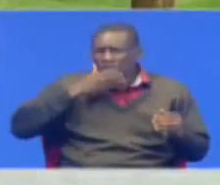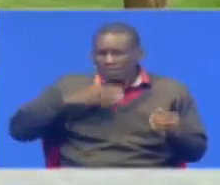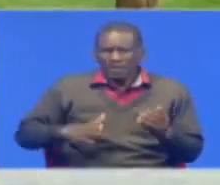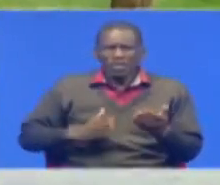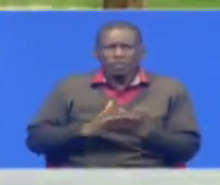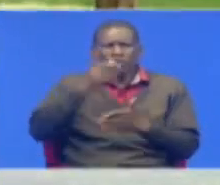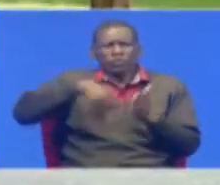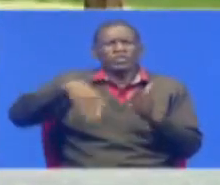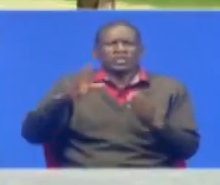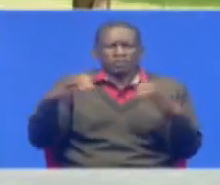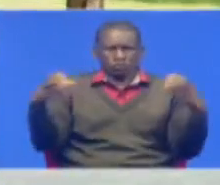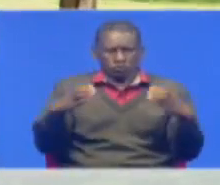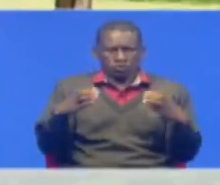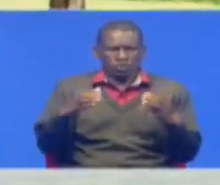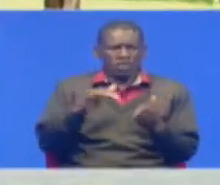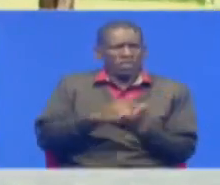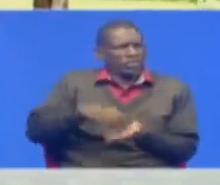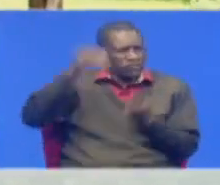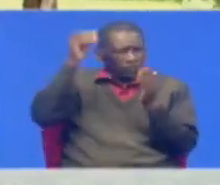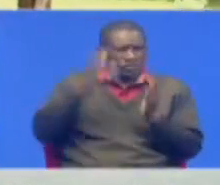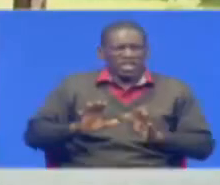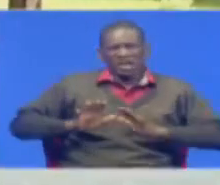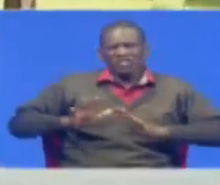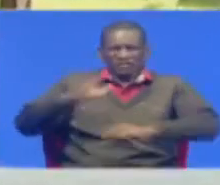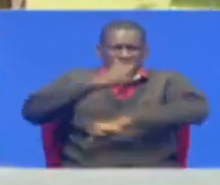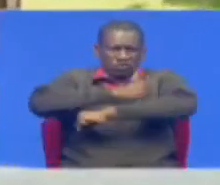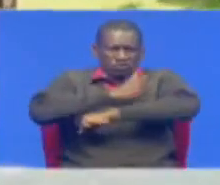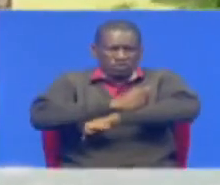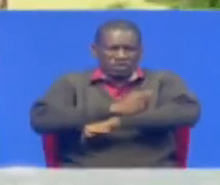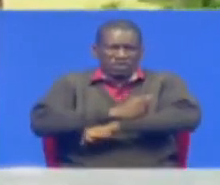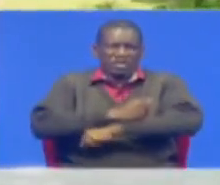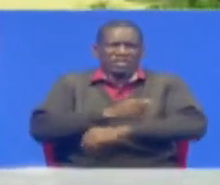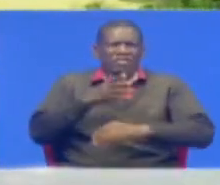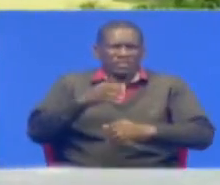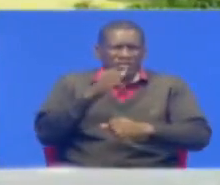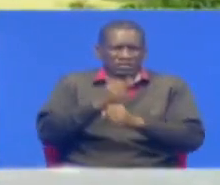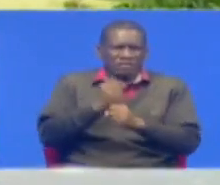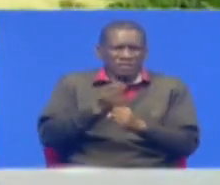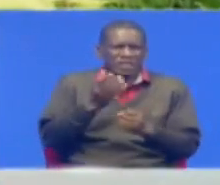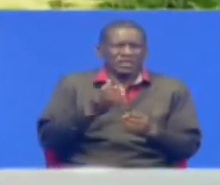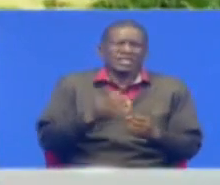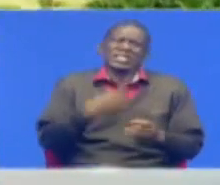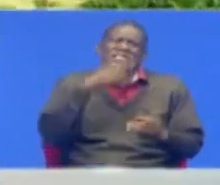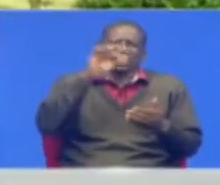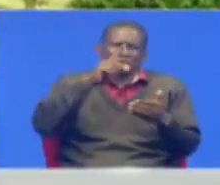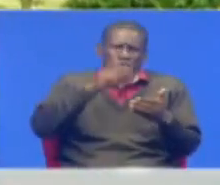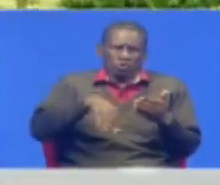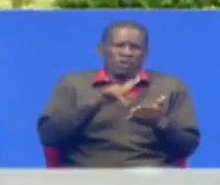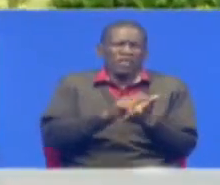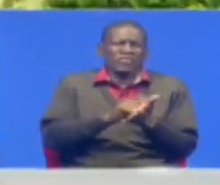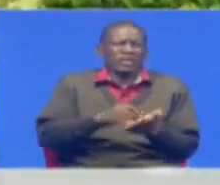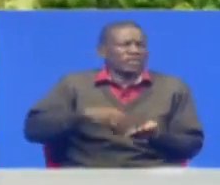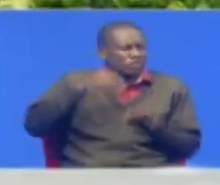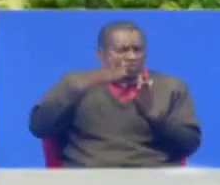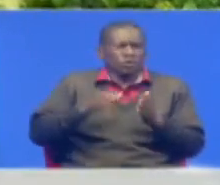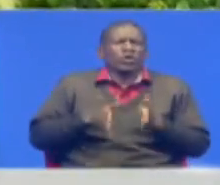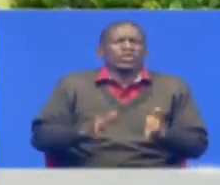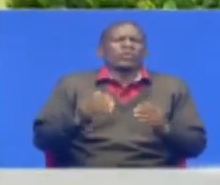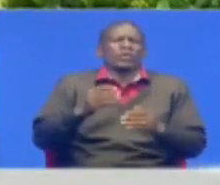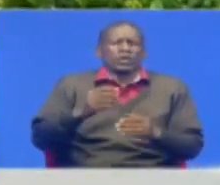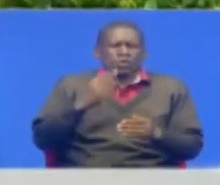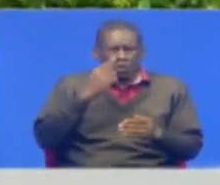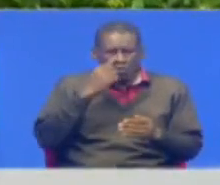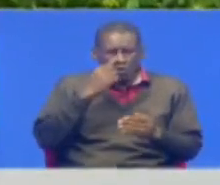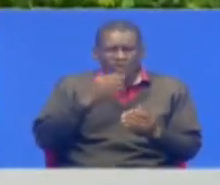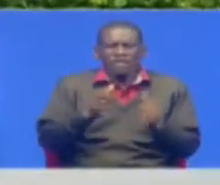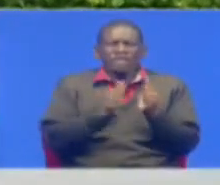WhatsApp group that their students had fled school, citing frustrations, and were on their way home. At least 15 students have been